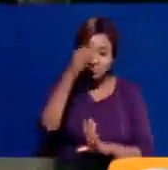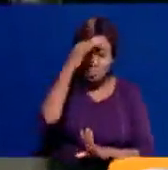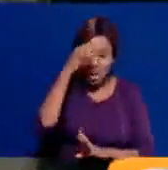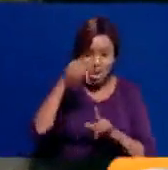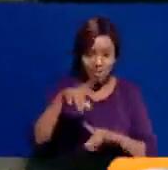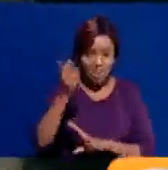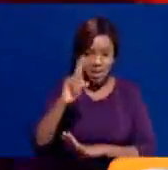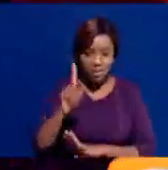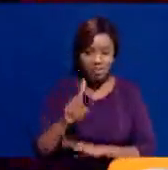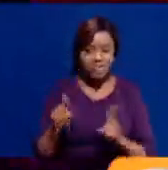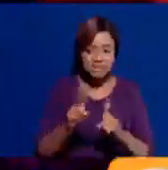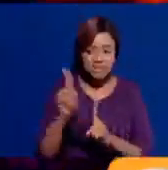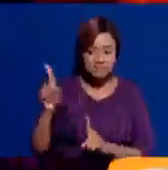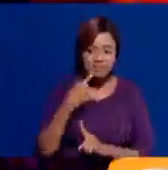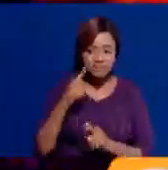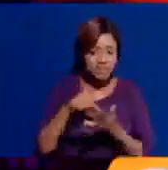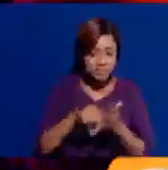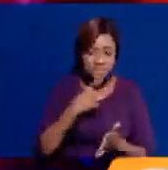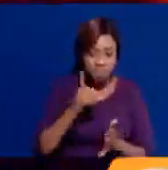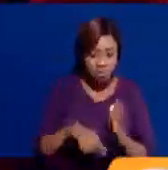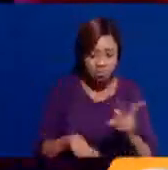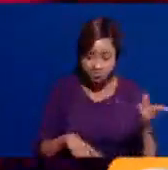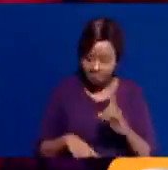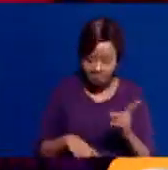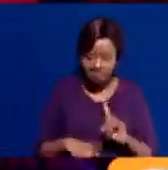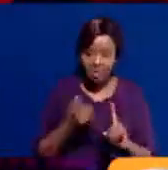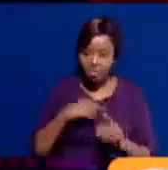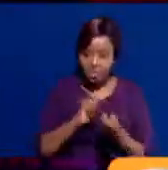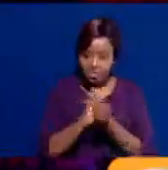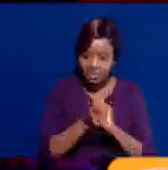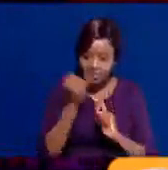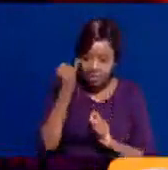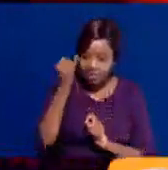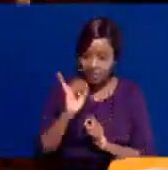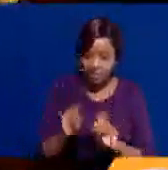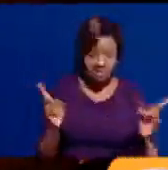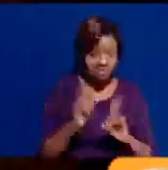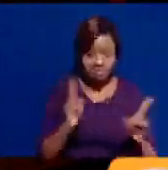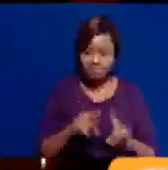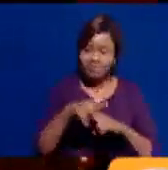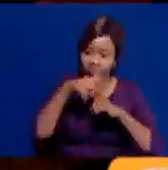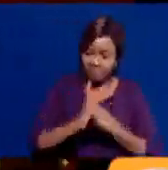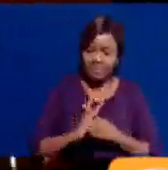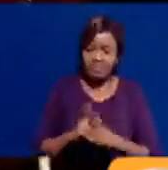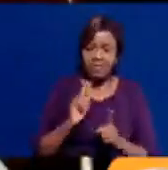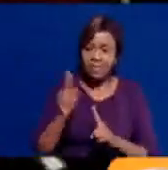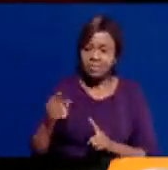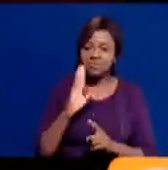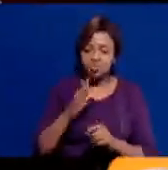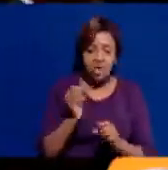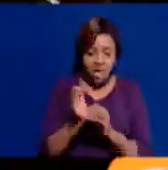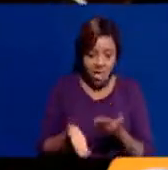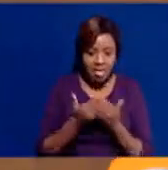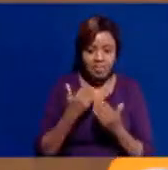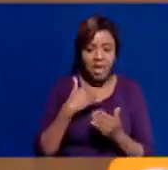Nairobi, Governor Sakaja reiterated that City Hall will not revise its stance in what he says is a move that will create a city